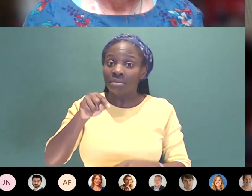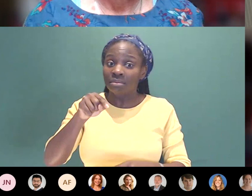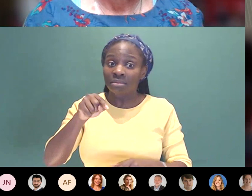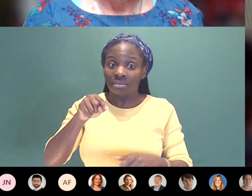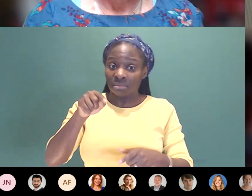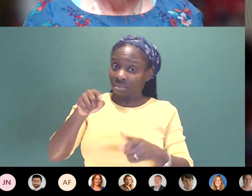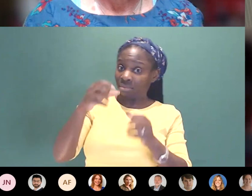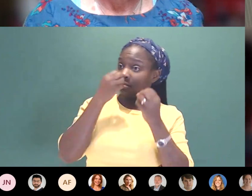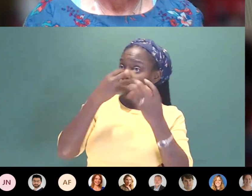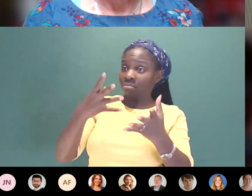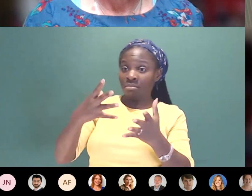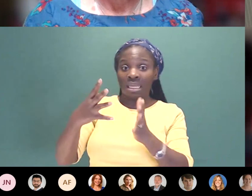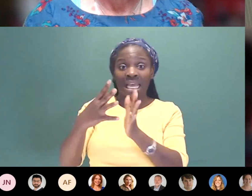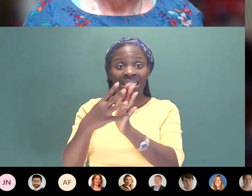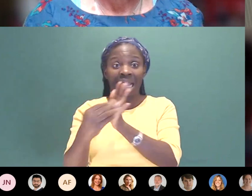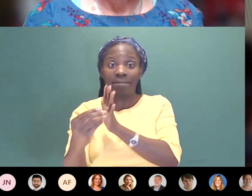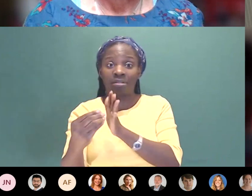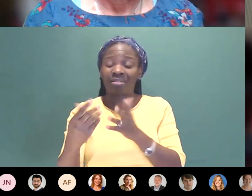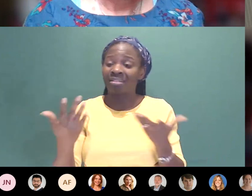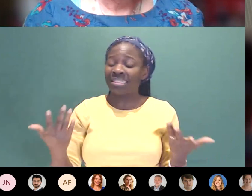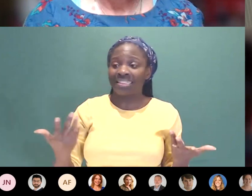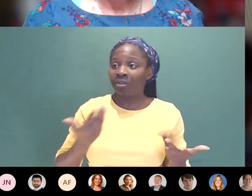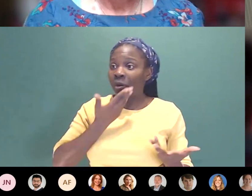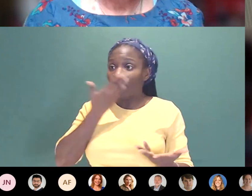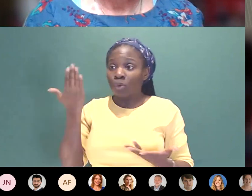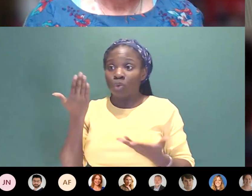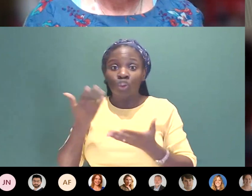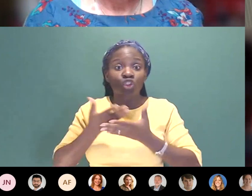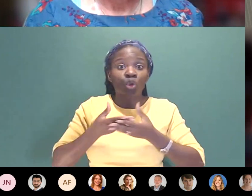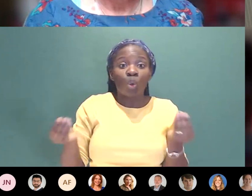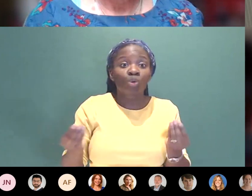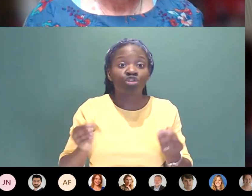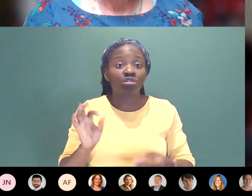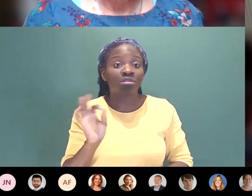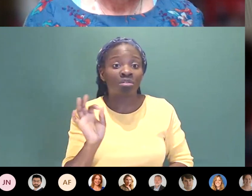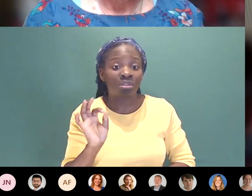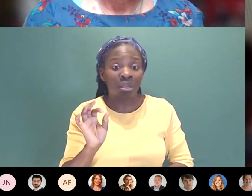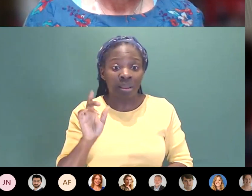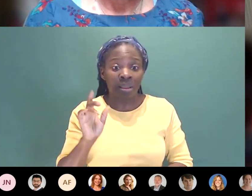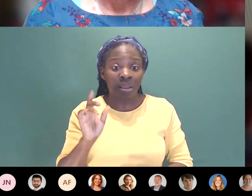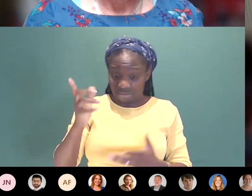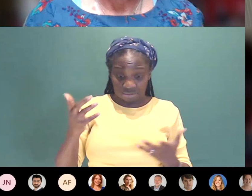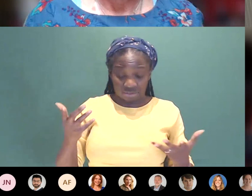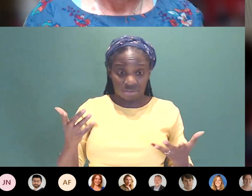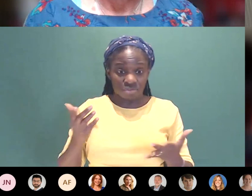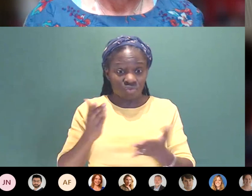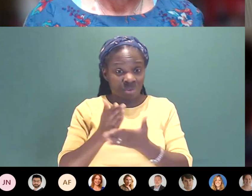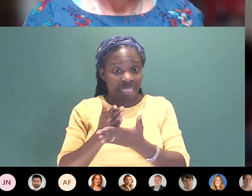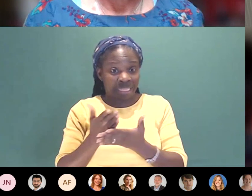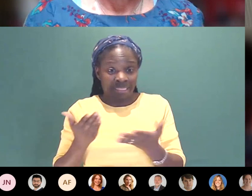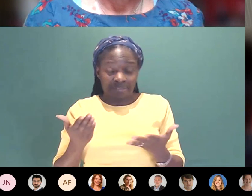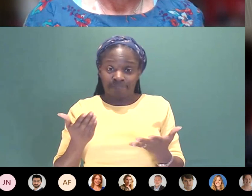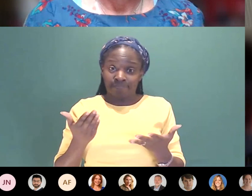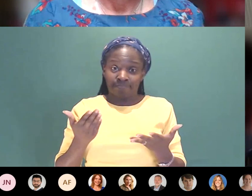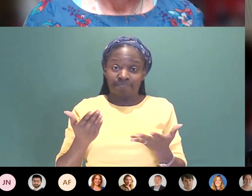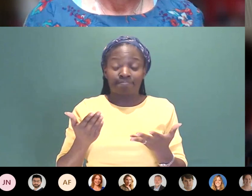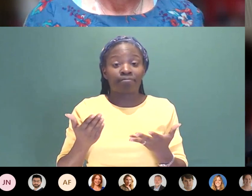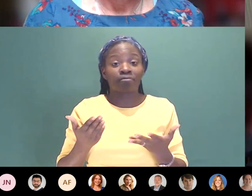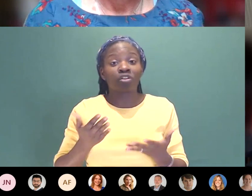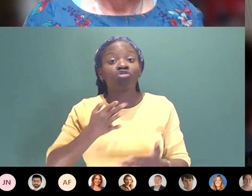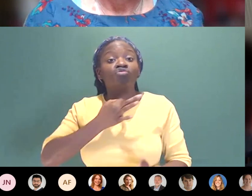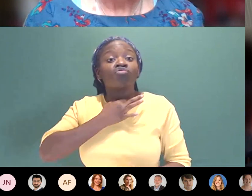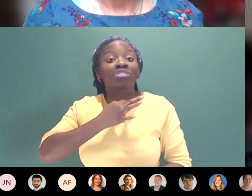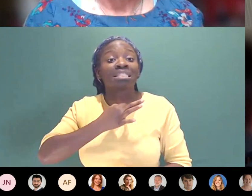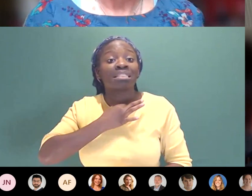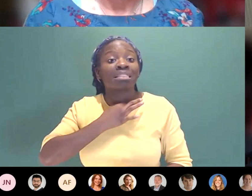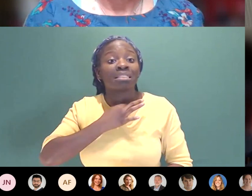example. I mean, we haven't found a solution to it, okay? Because what you're weighing off here is the risk of